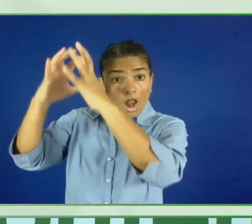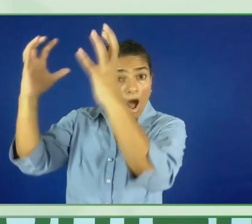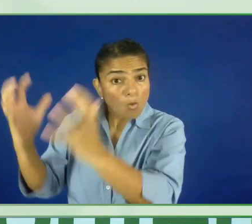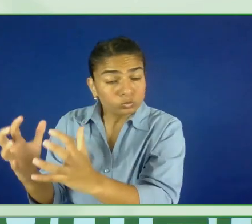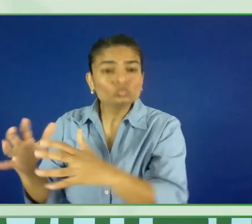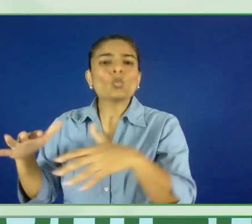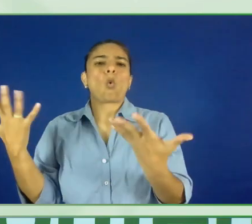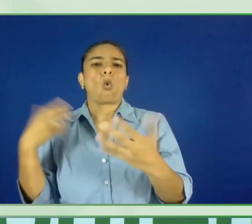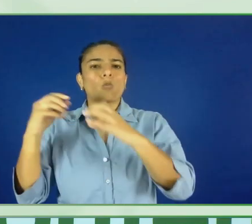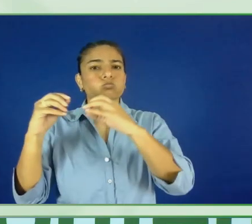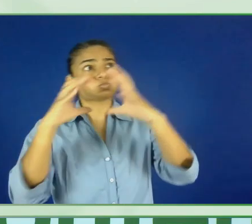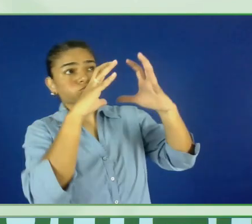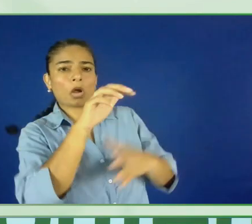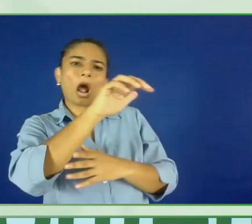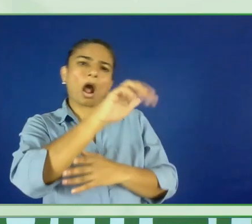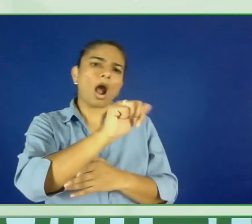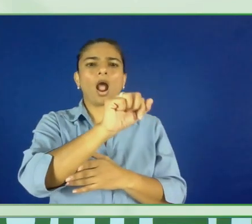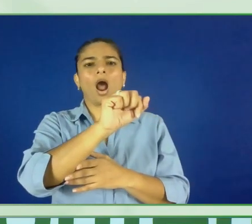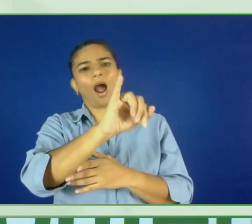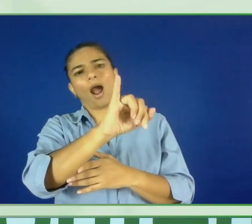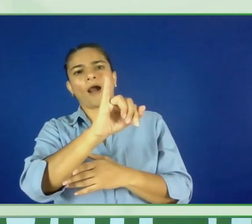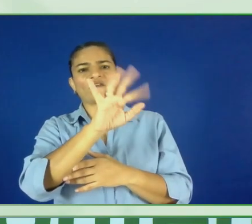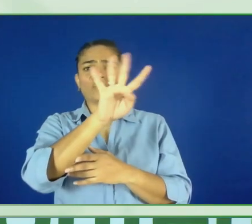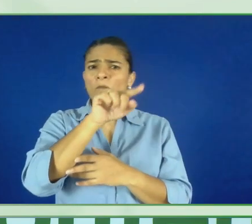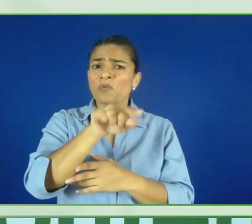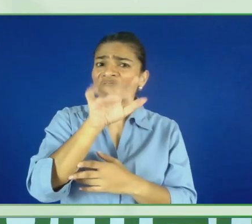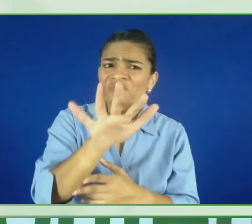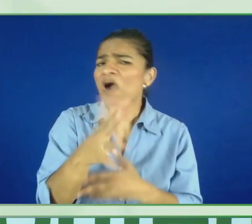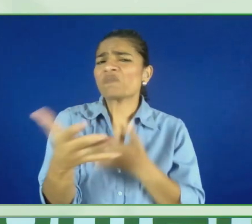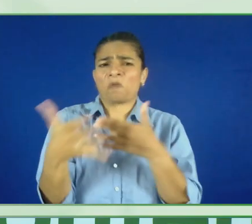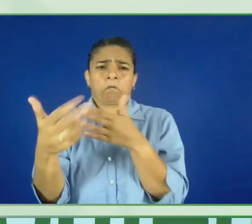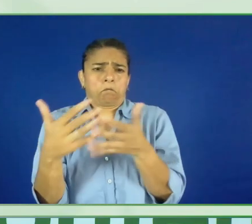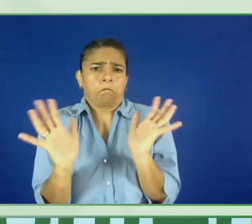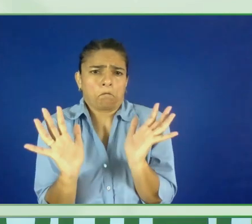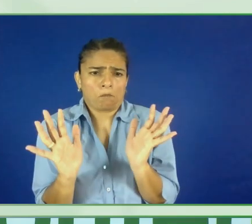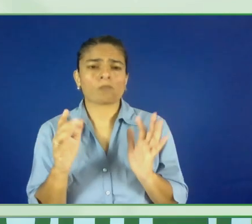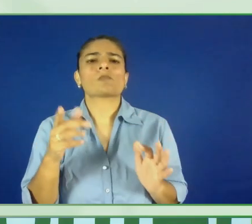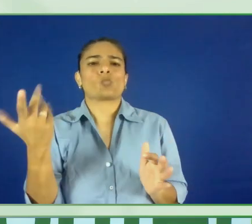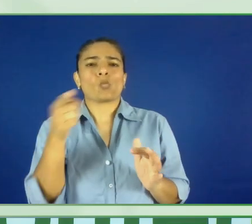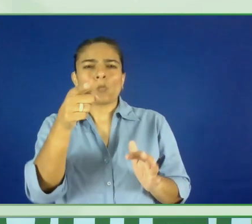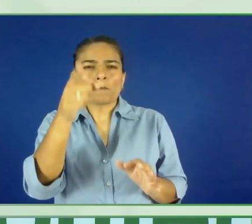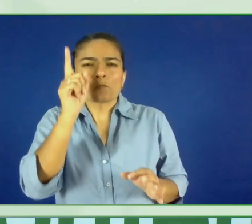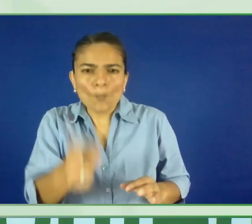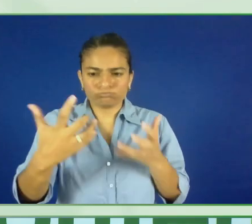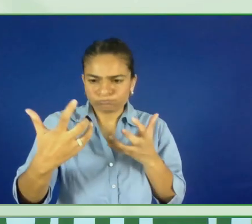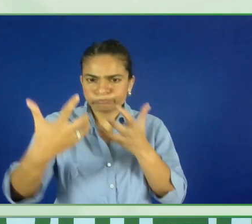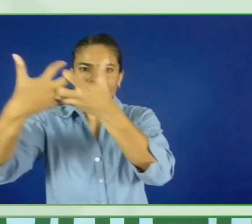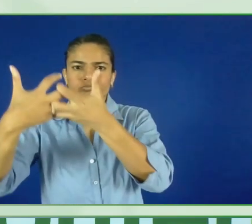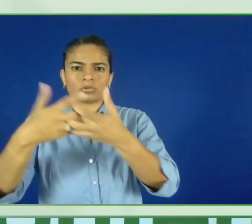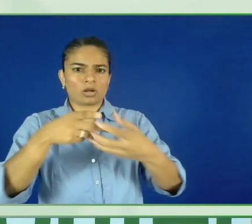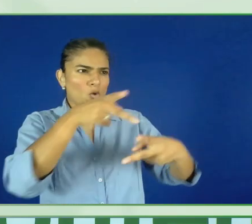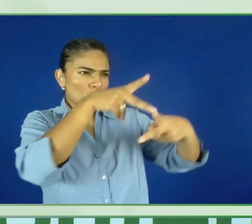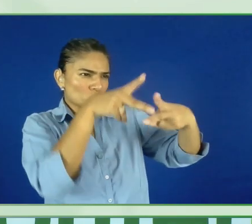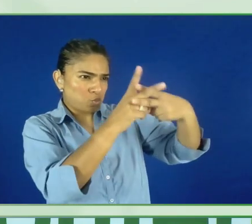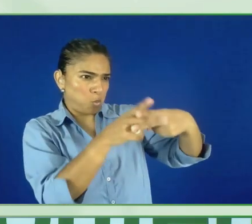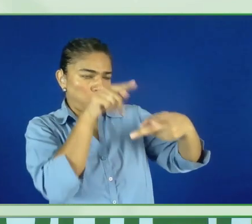It's really important to choose the right model for the right task. And there's this tendency of people thinking like, the